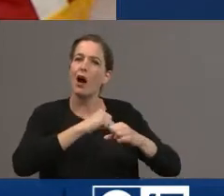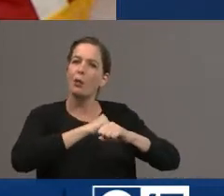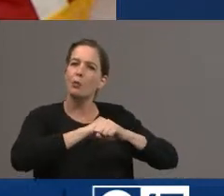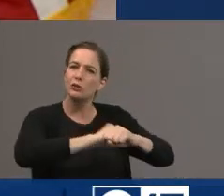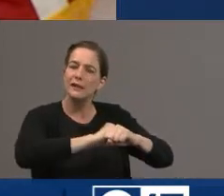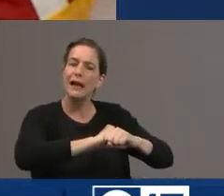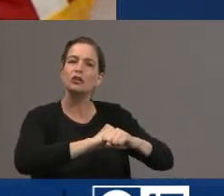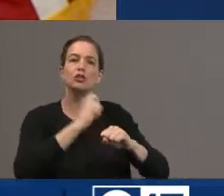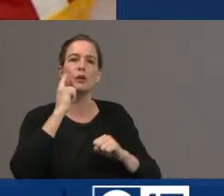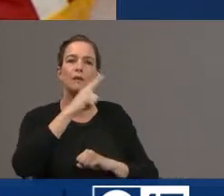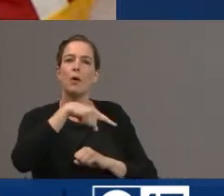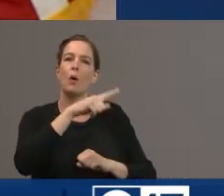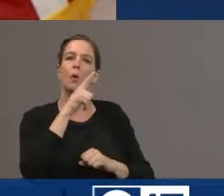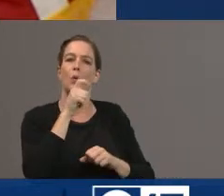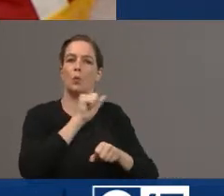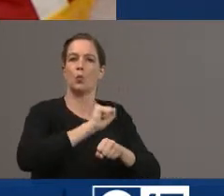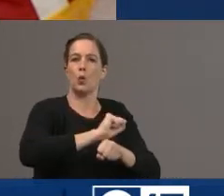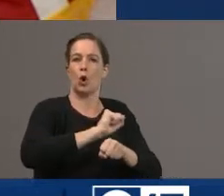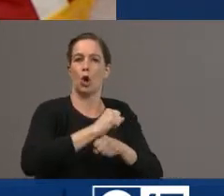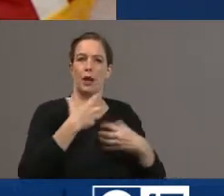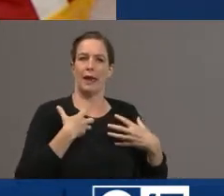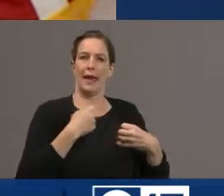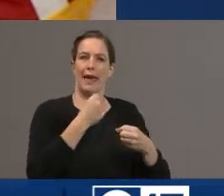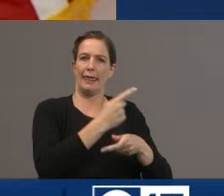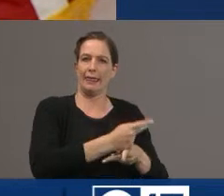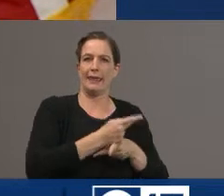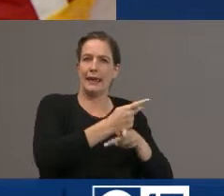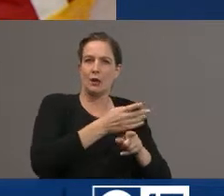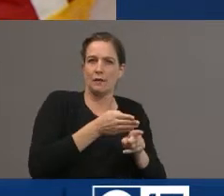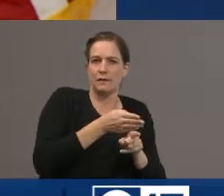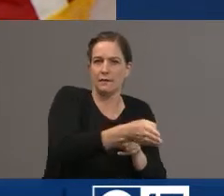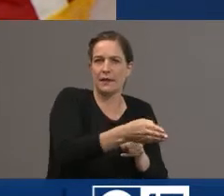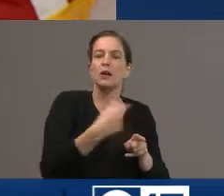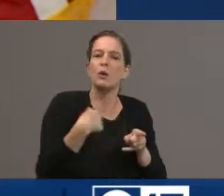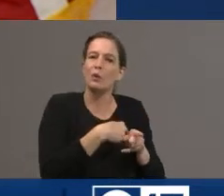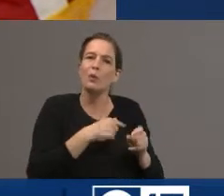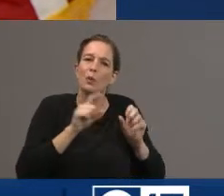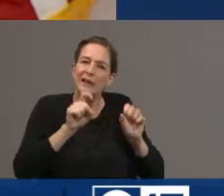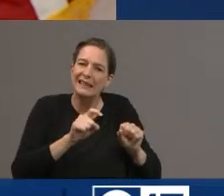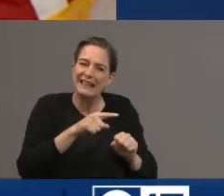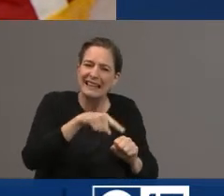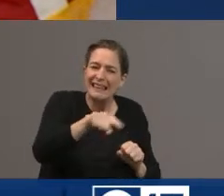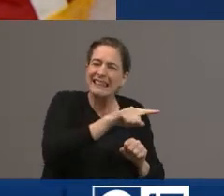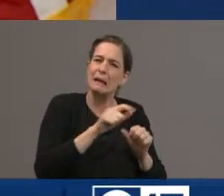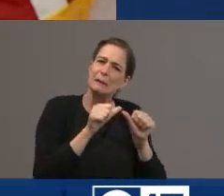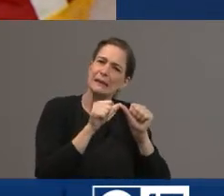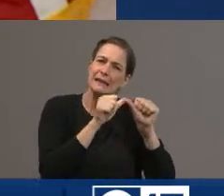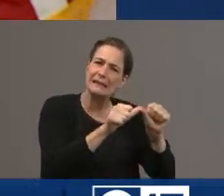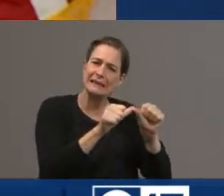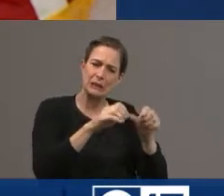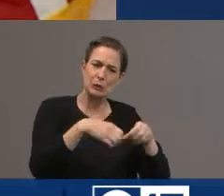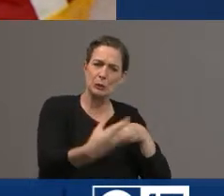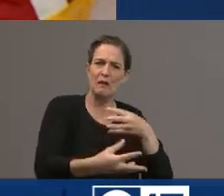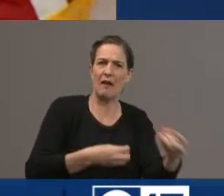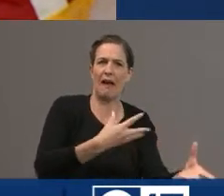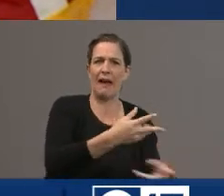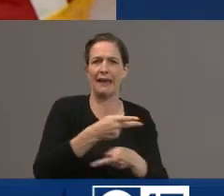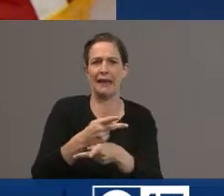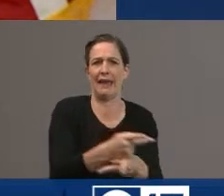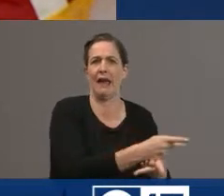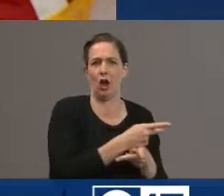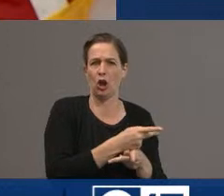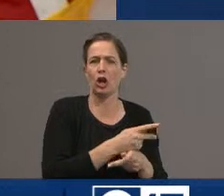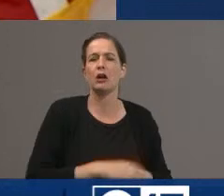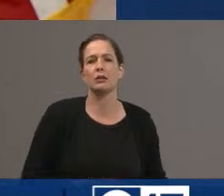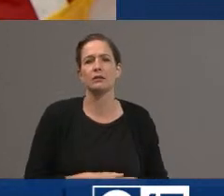our healthcare workers, because we need our healthcare workers to be able to participate in caring for them. This is going to allow them to